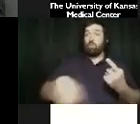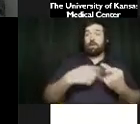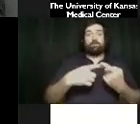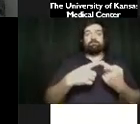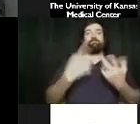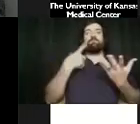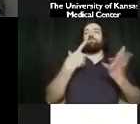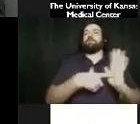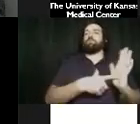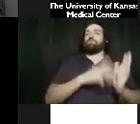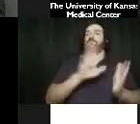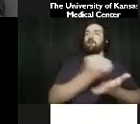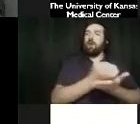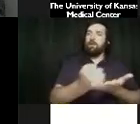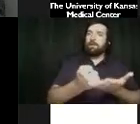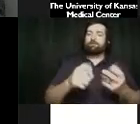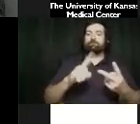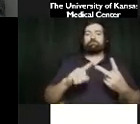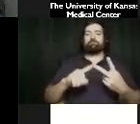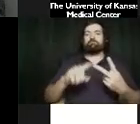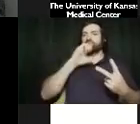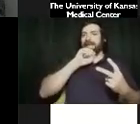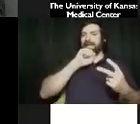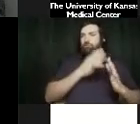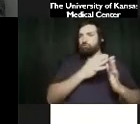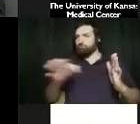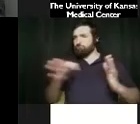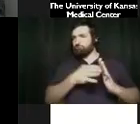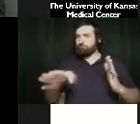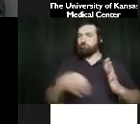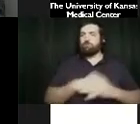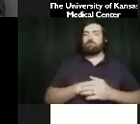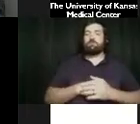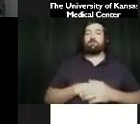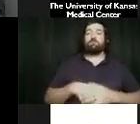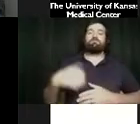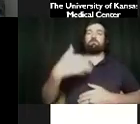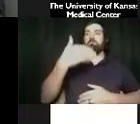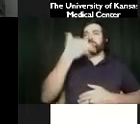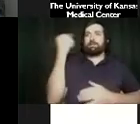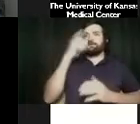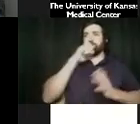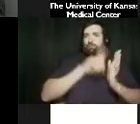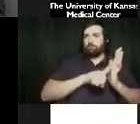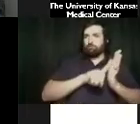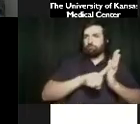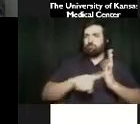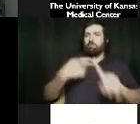their economy, for the age distribution of their populations, some of the best research on this comes from